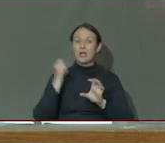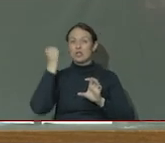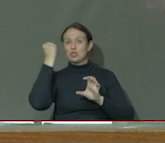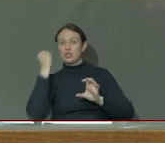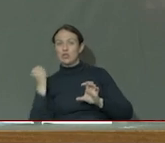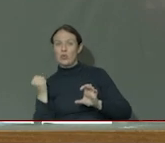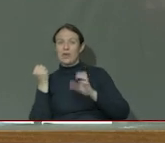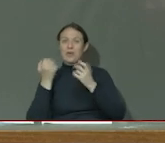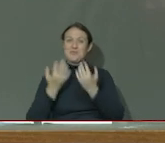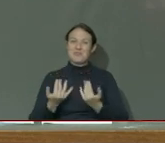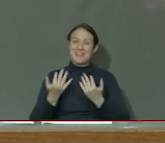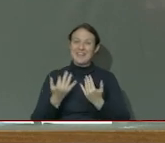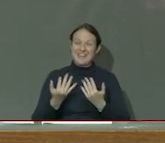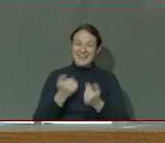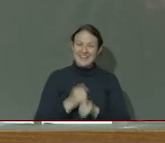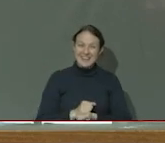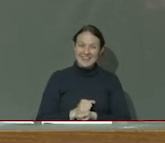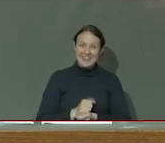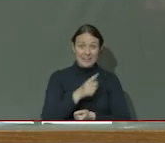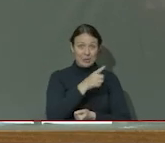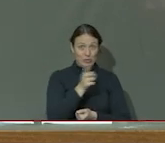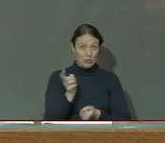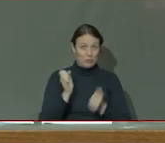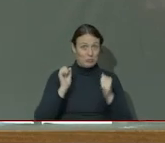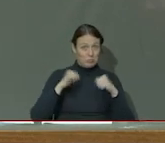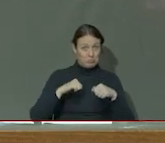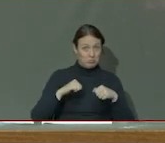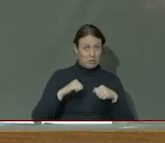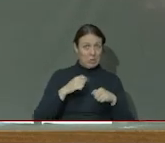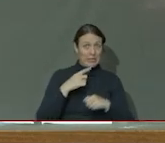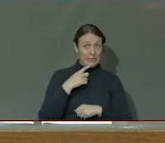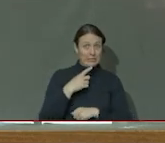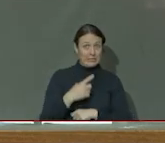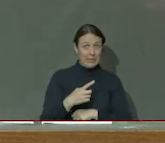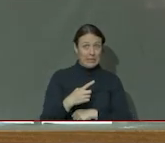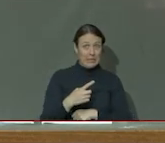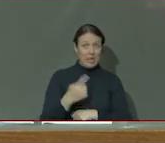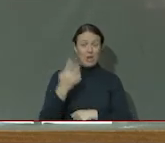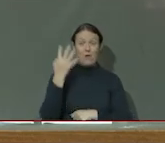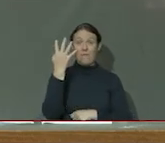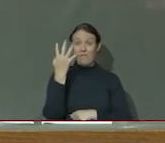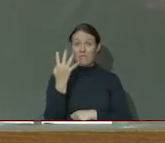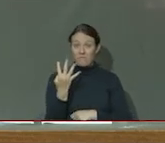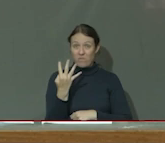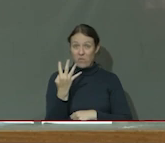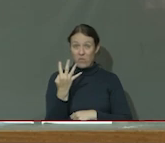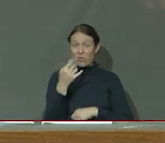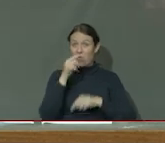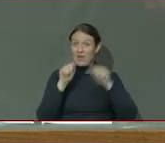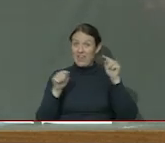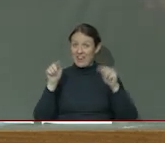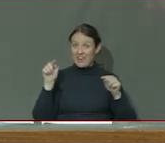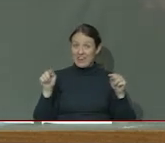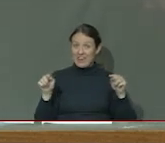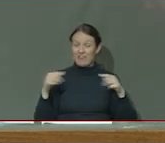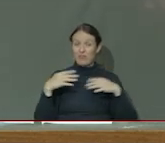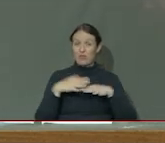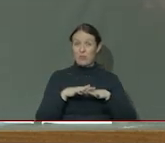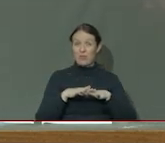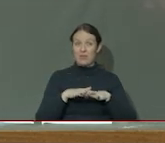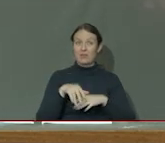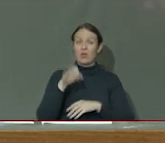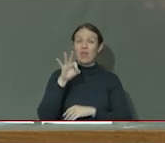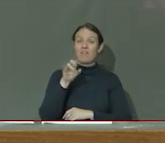Short and green. Now do you agree with me that I've got 4 combinations here? If I have to summarize the